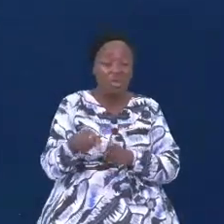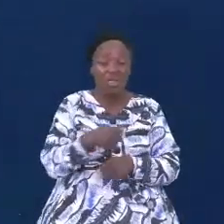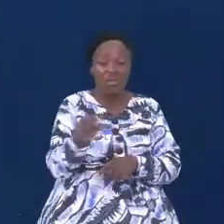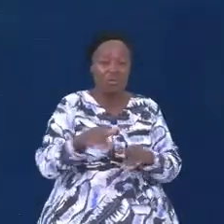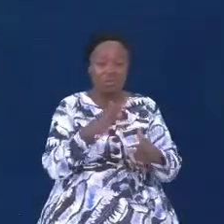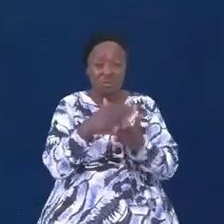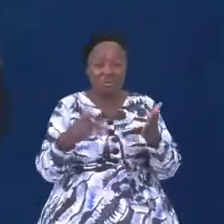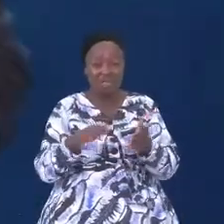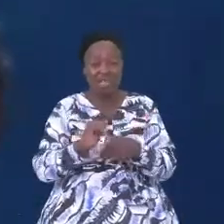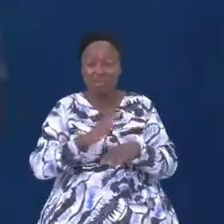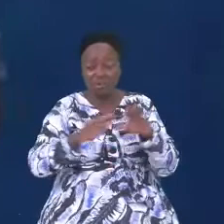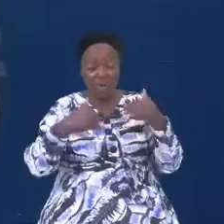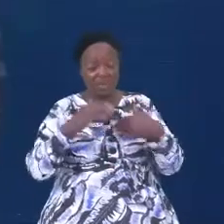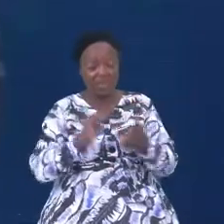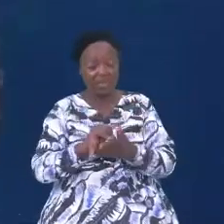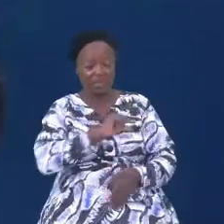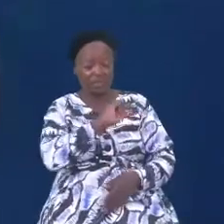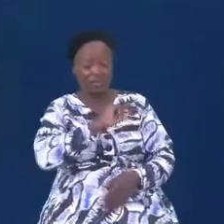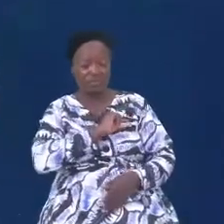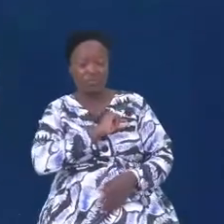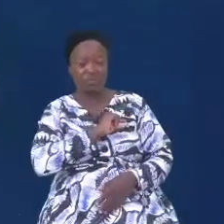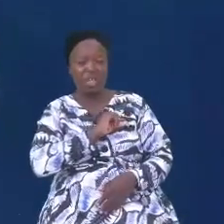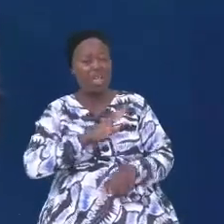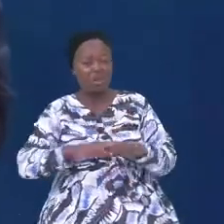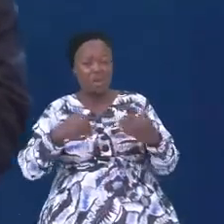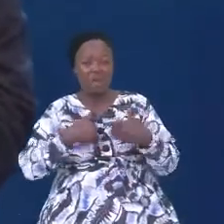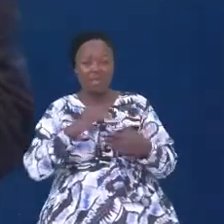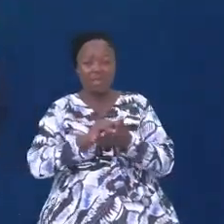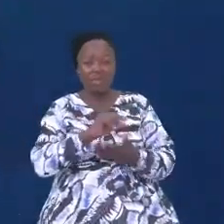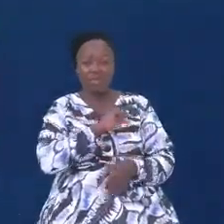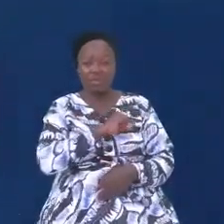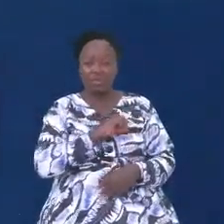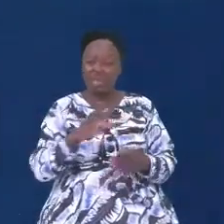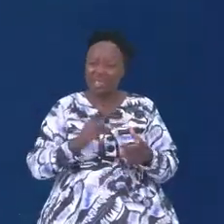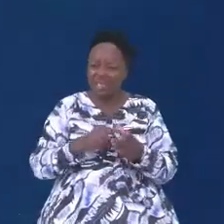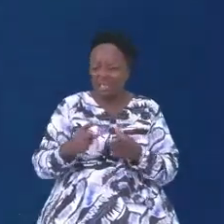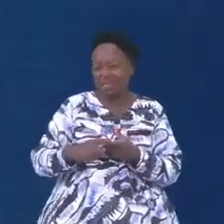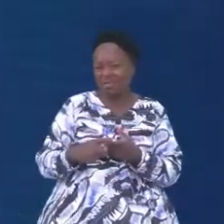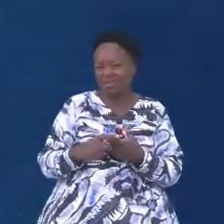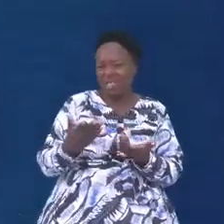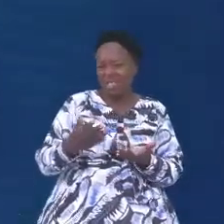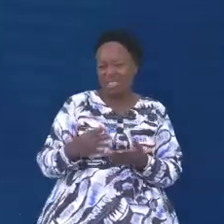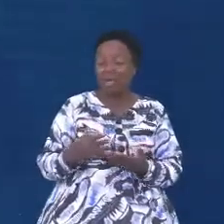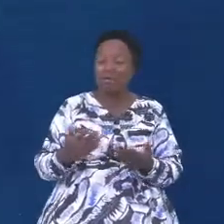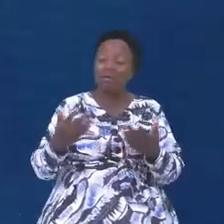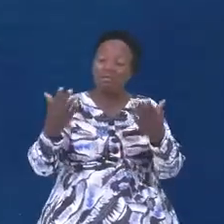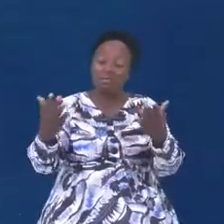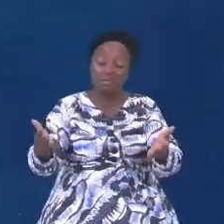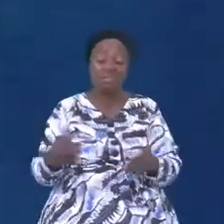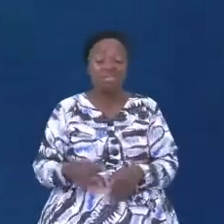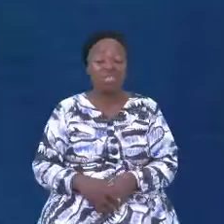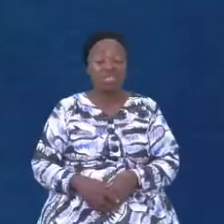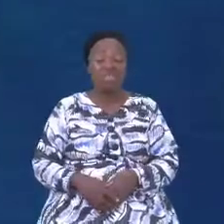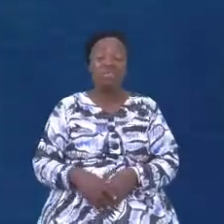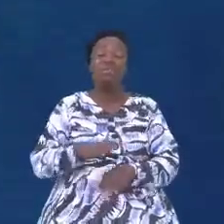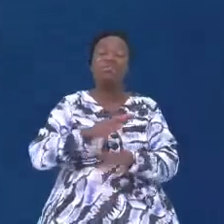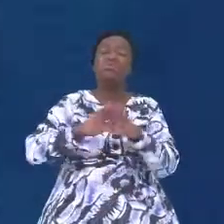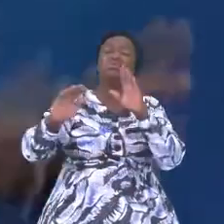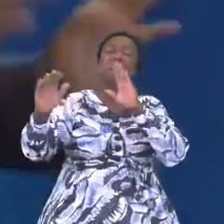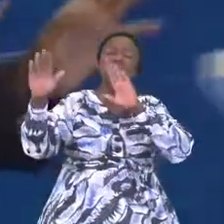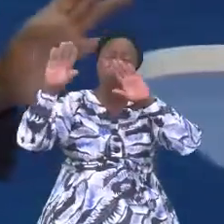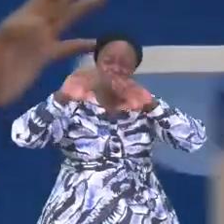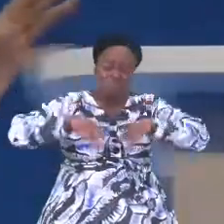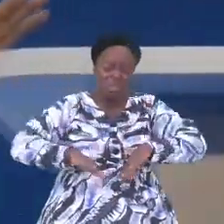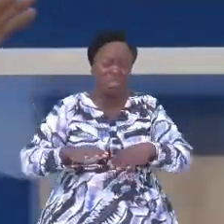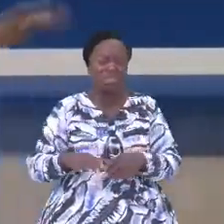wrong and they feel guilty, they say, "Time will solve the problem. I'll